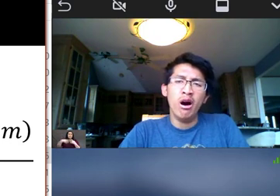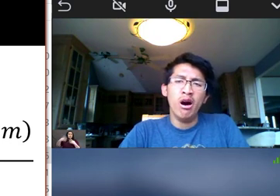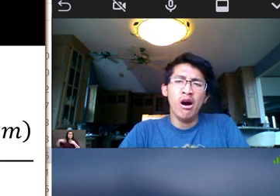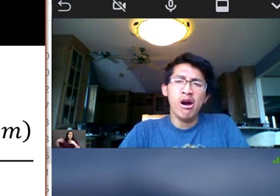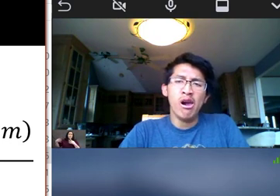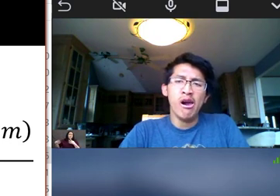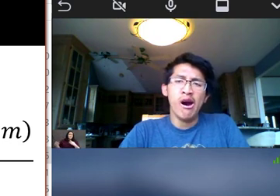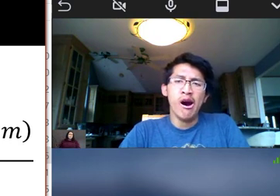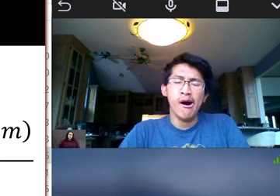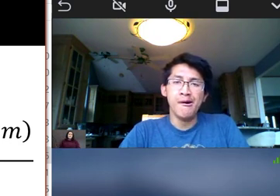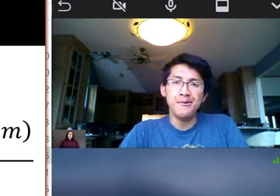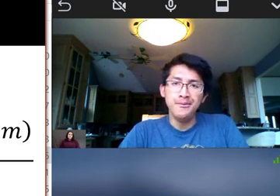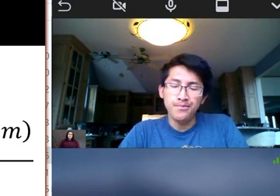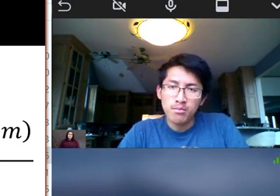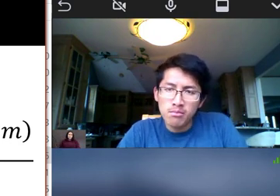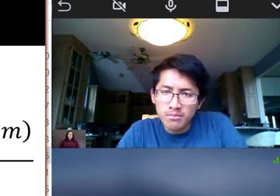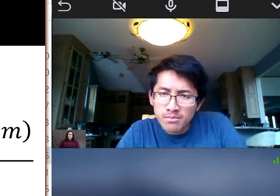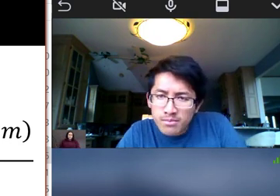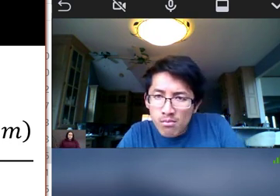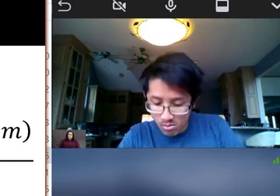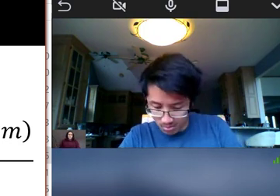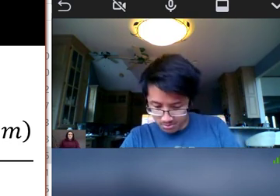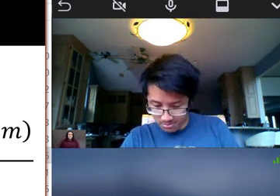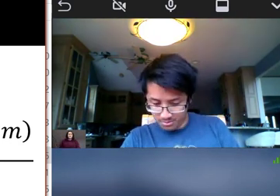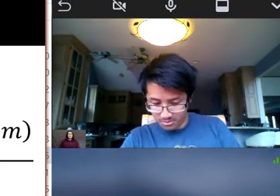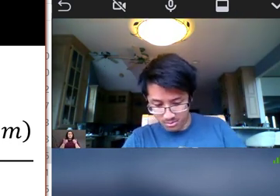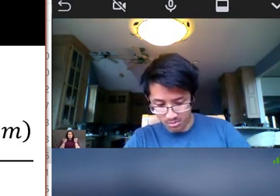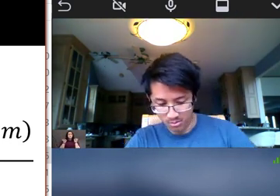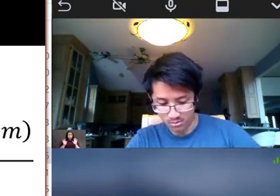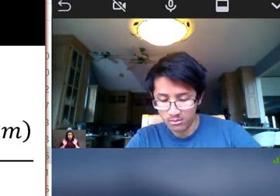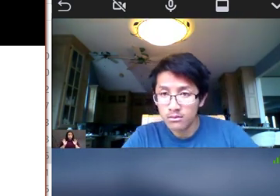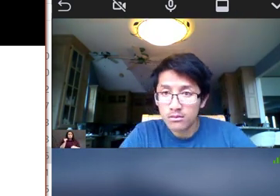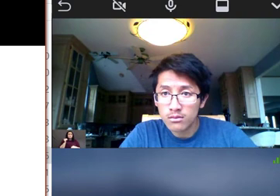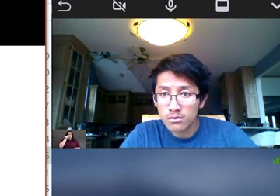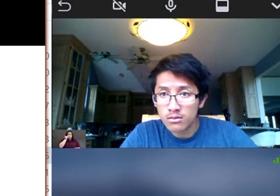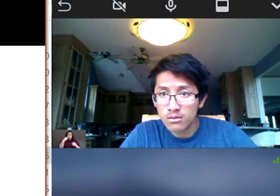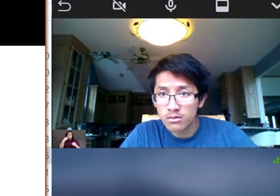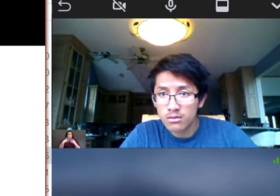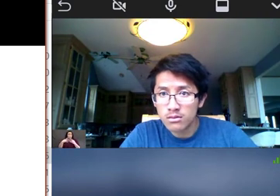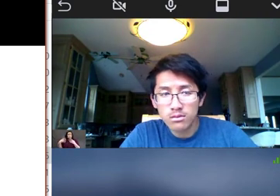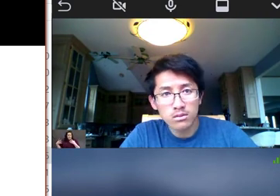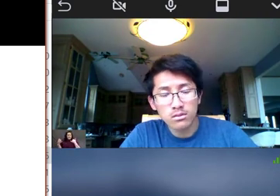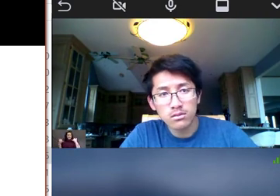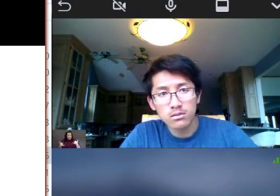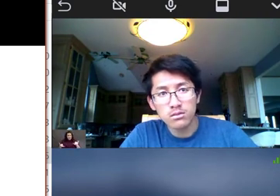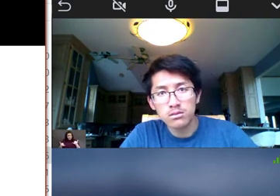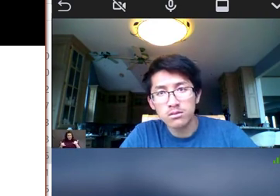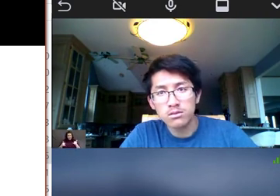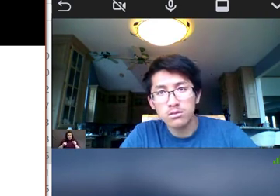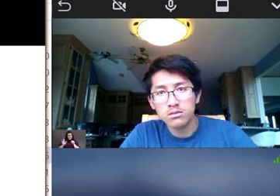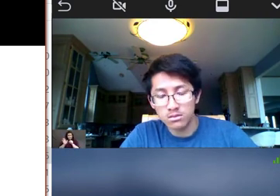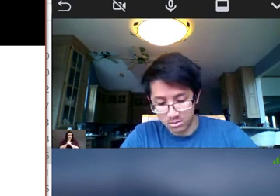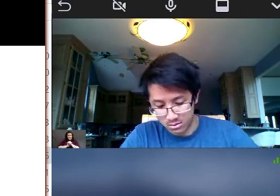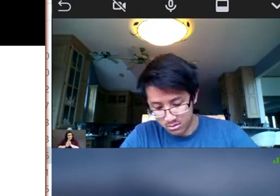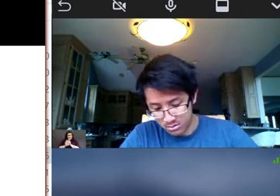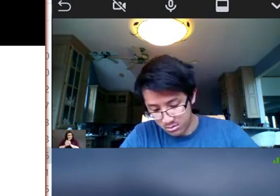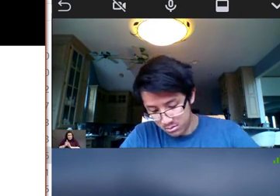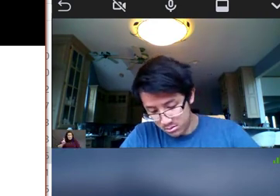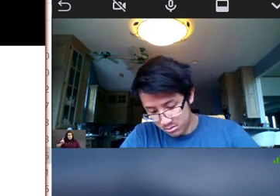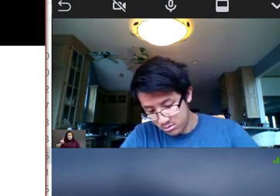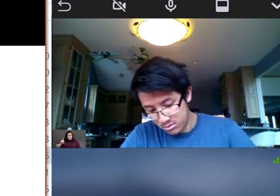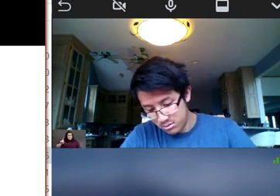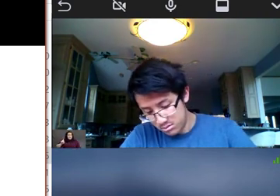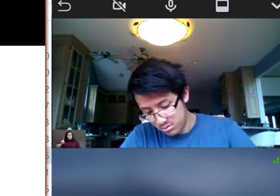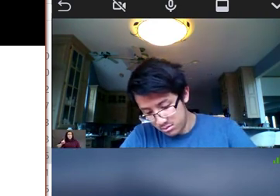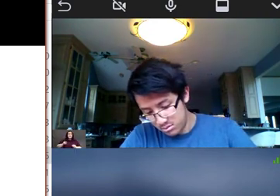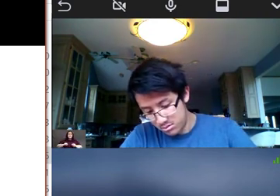So once we know if it's laminar or turbulent, then we have to ask ourselves, is it fully developed? So we can find the entrance lengths for